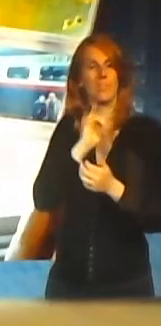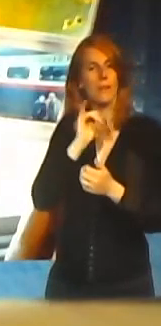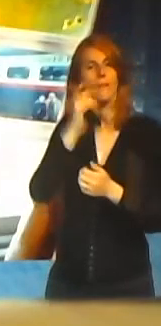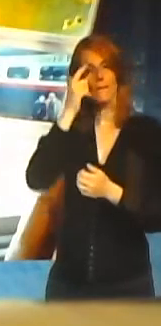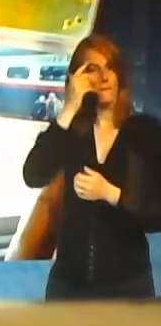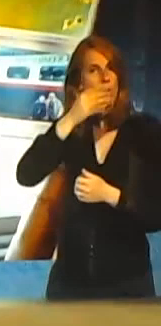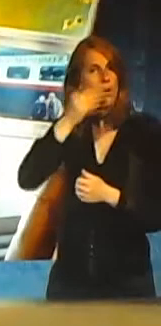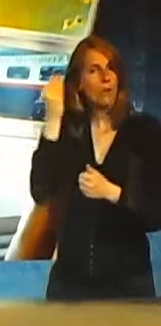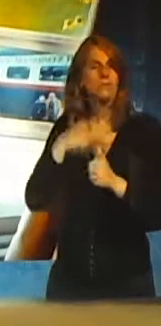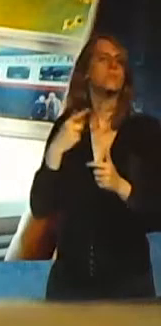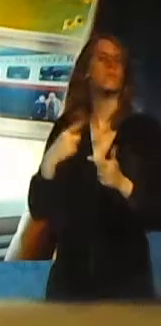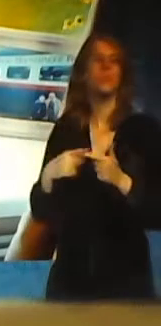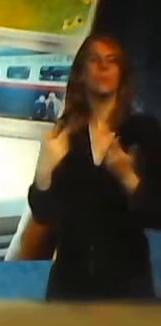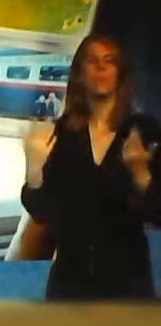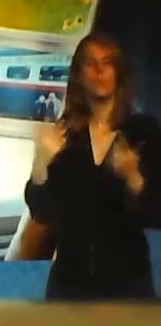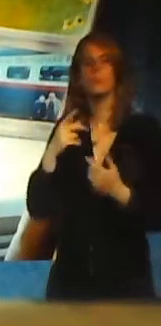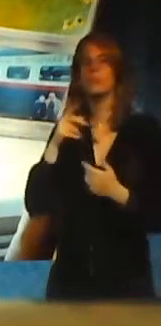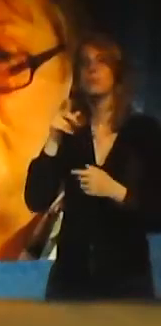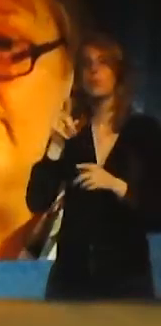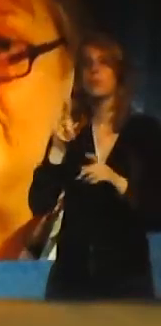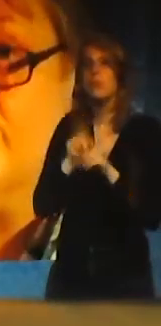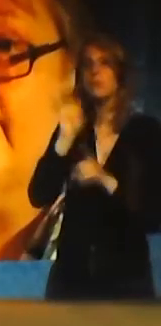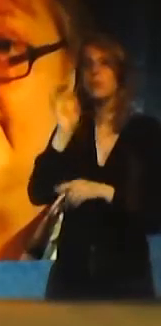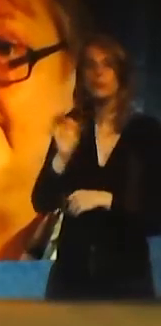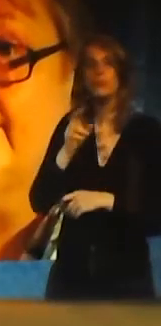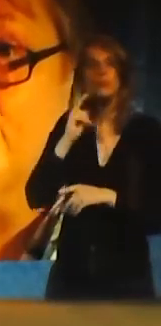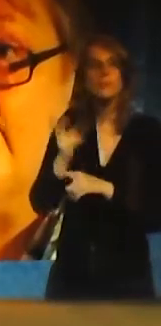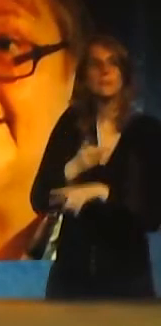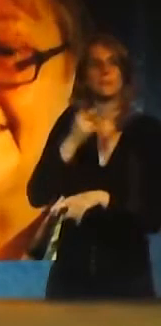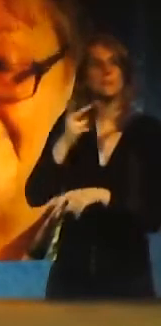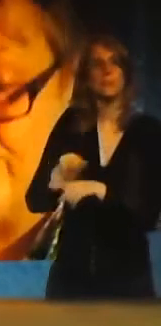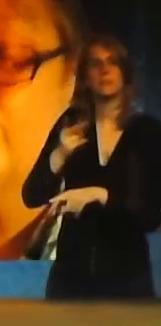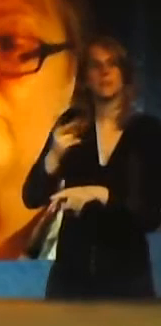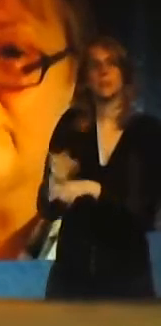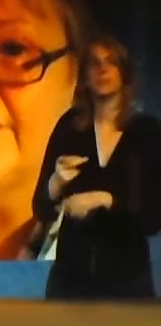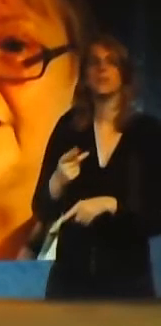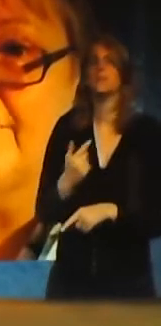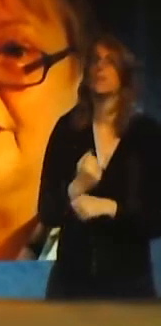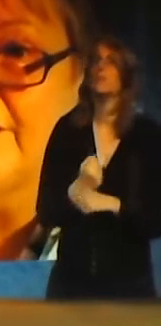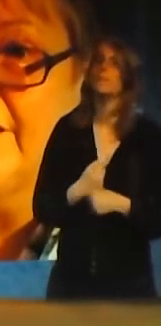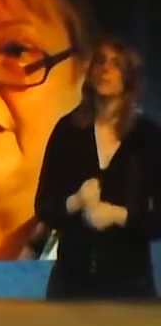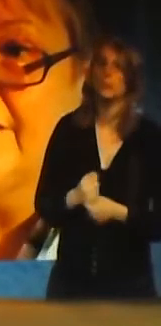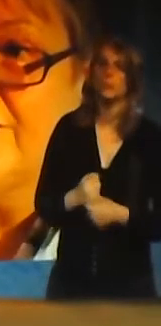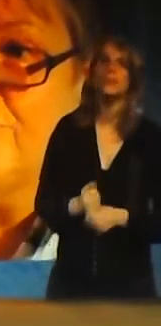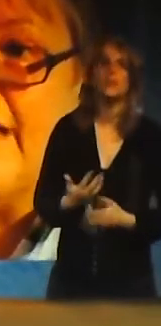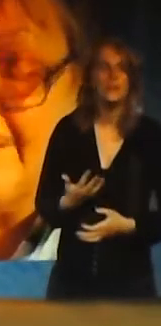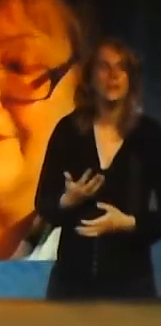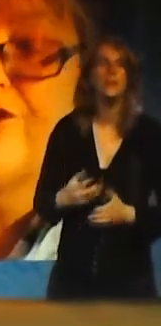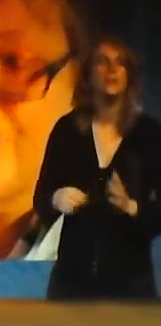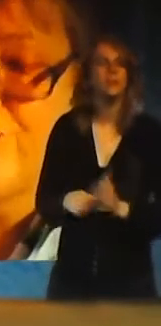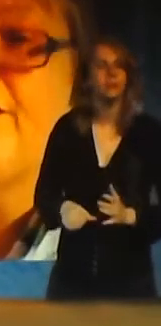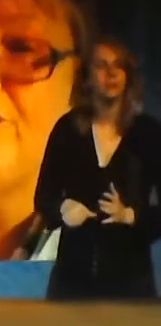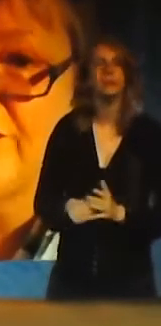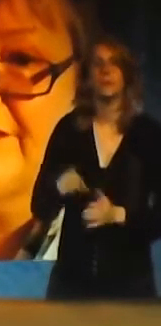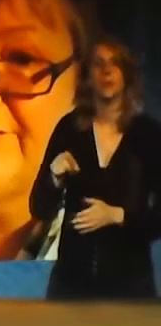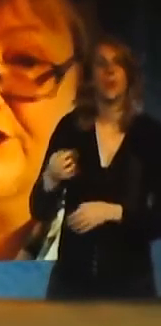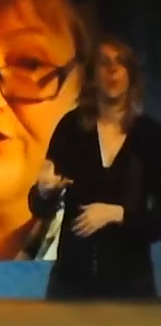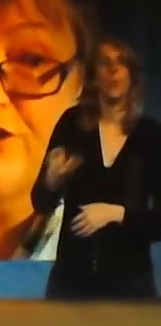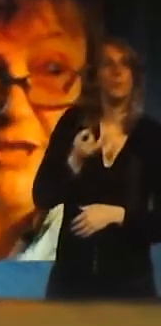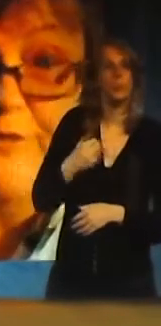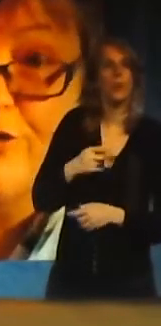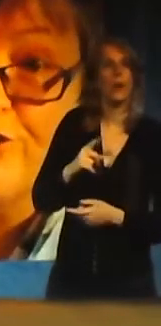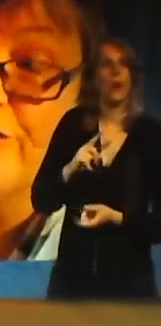will have repeated the same question, and it becomes quite frustrating, and it's quite difficult sometimes to answer those questions as